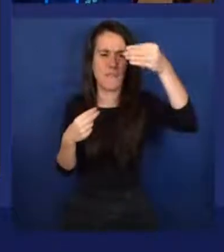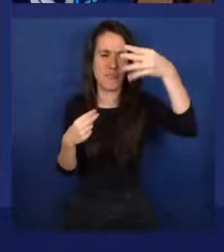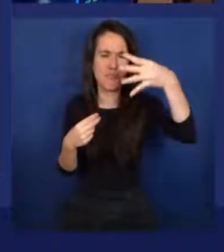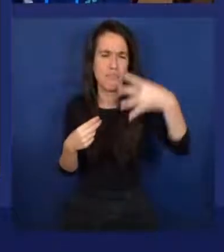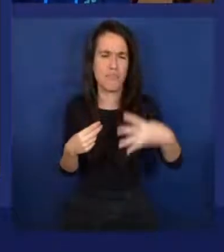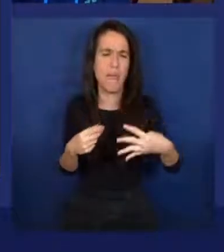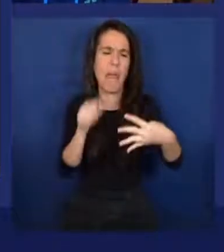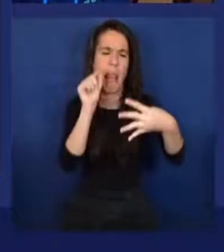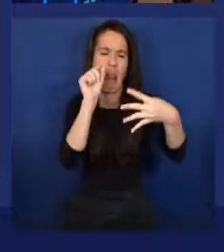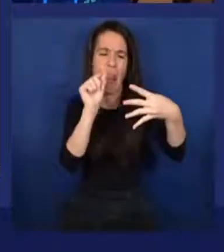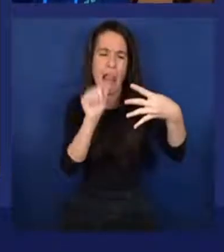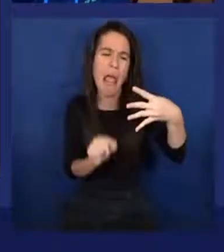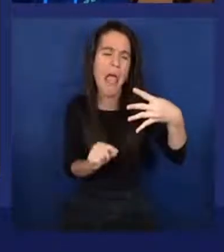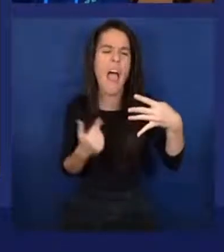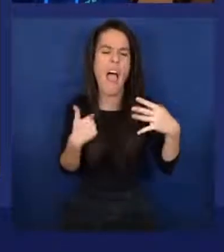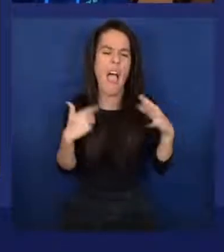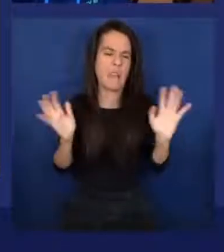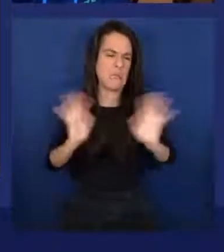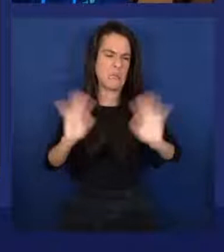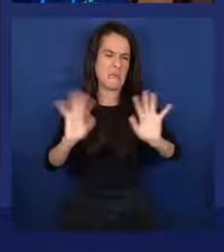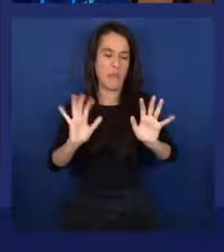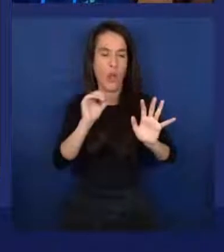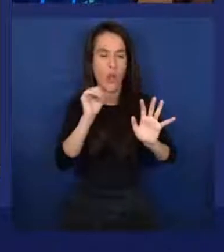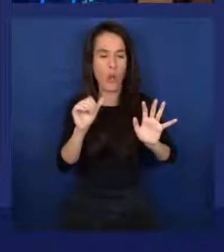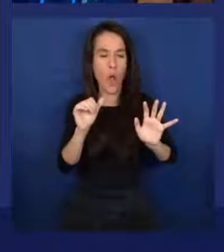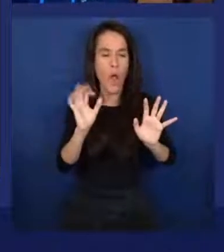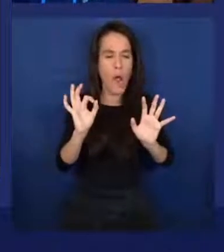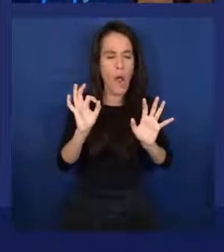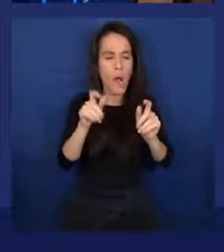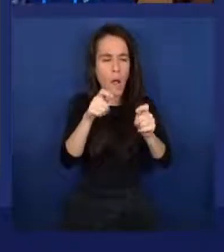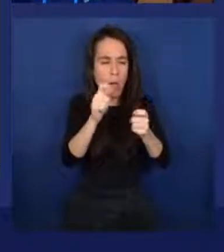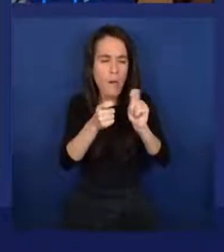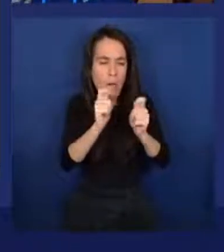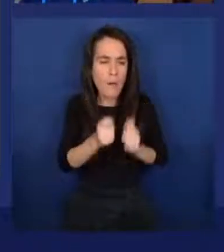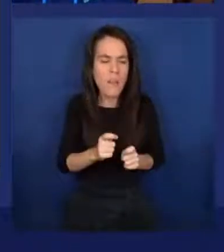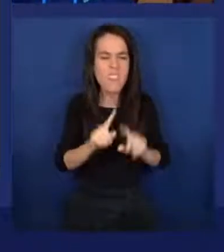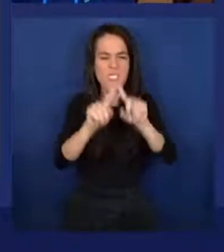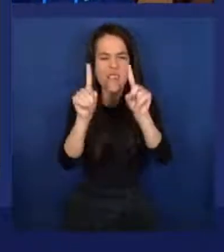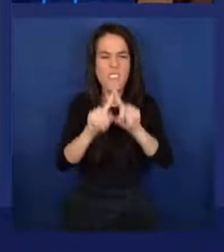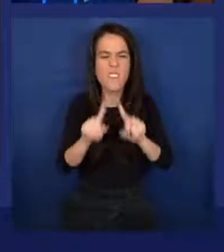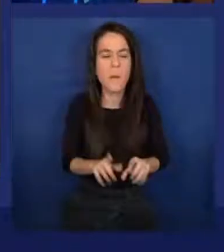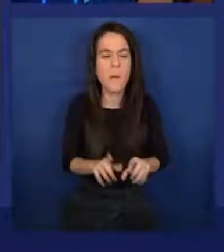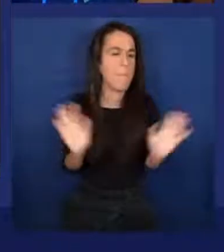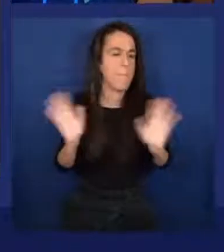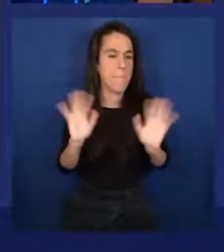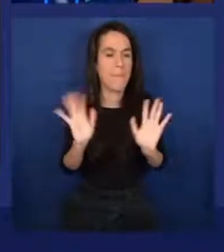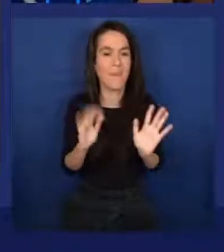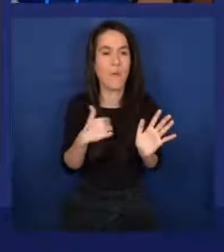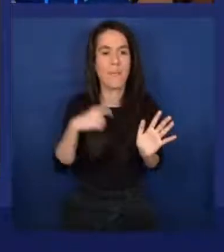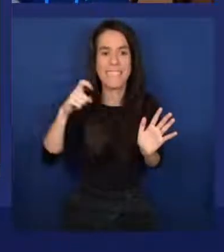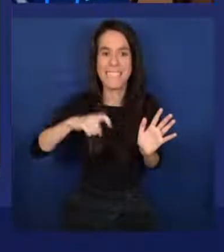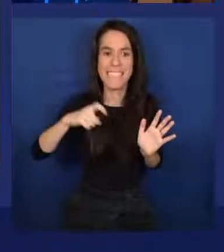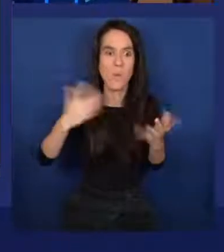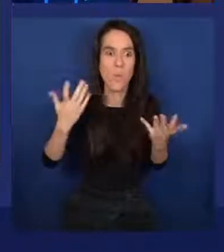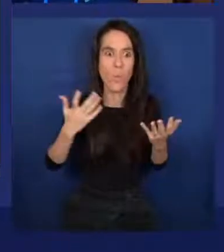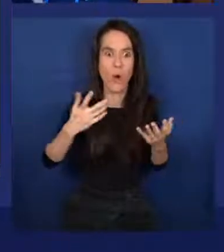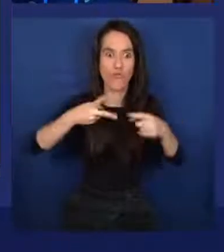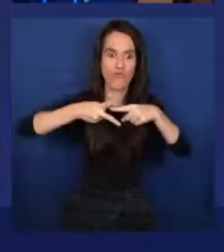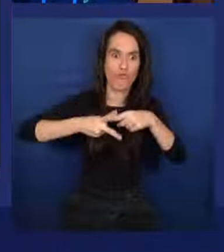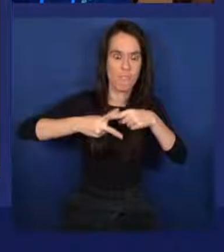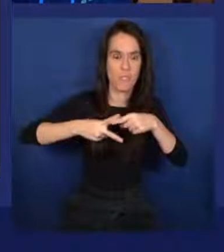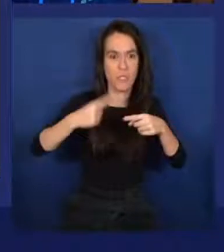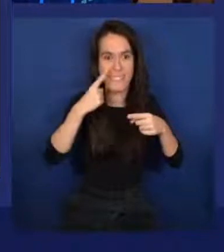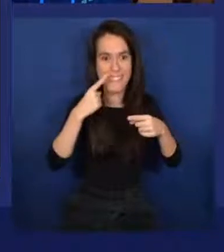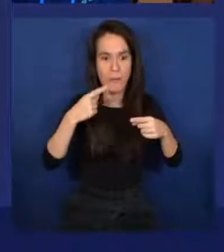the specific variables and settings. You can read that back, but we need a resource, of course. We have to run this on Azure, so we